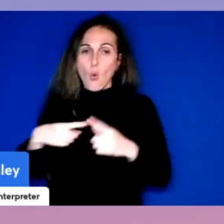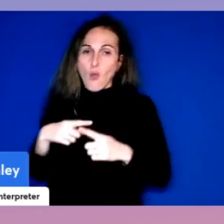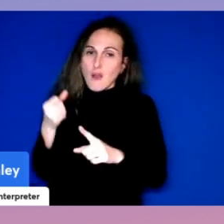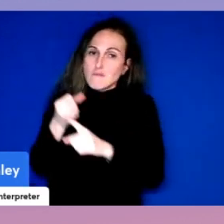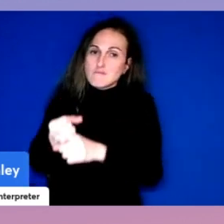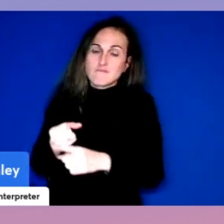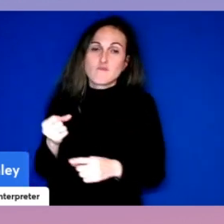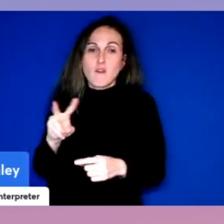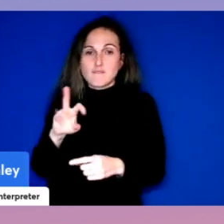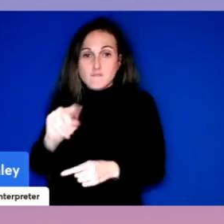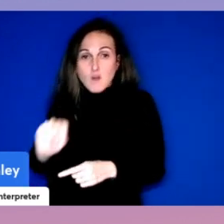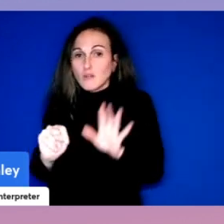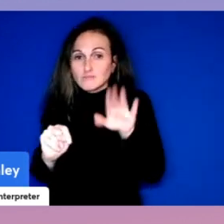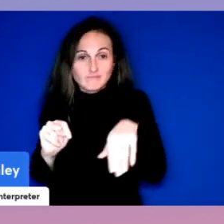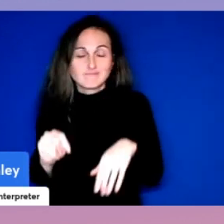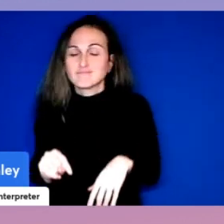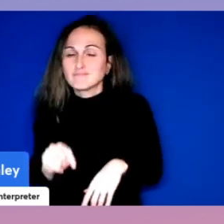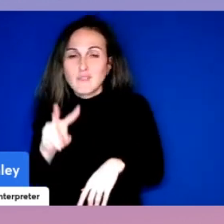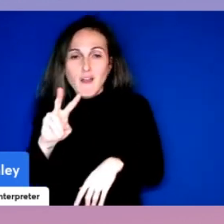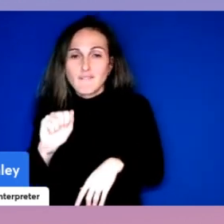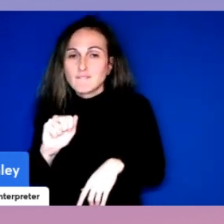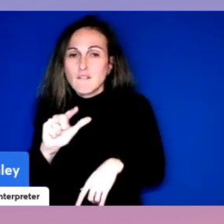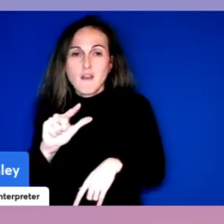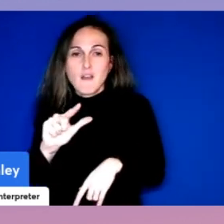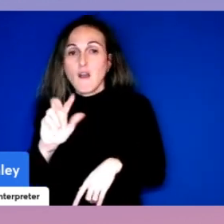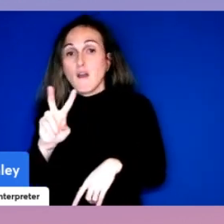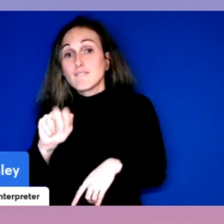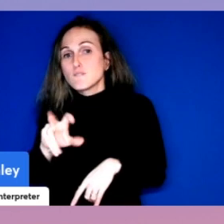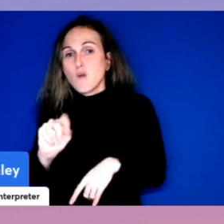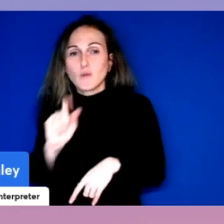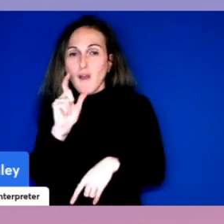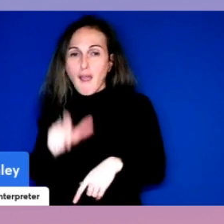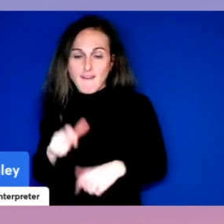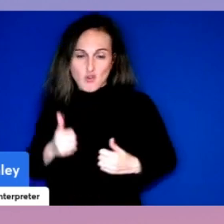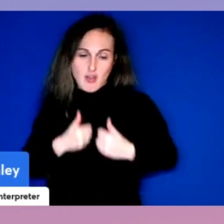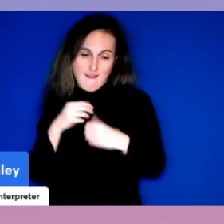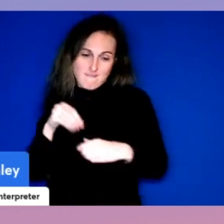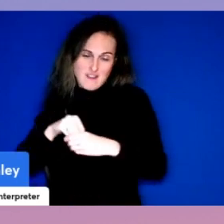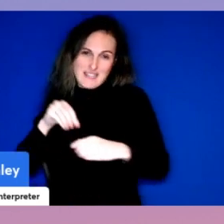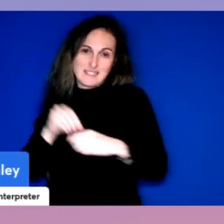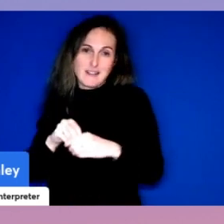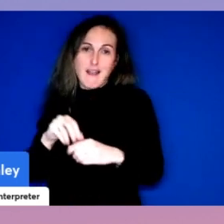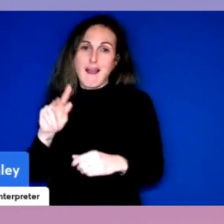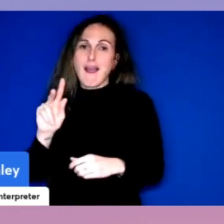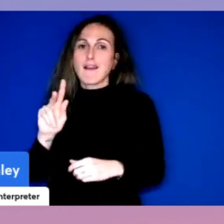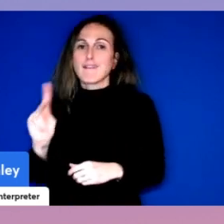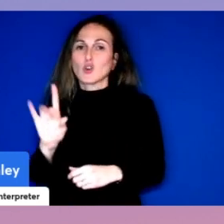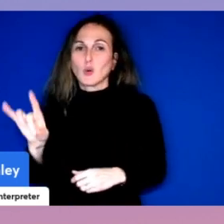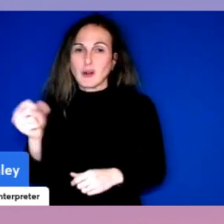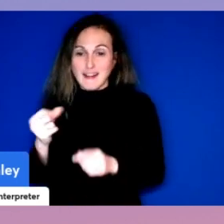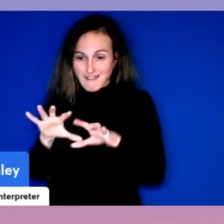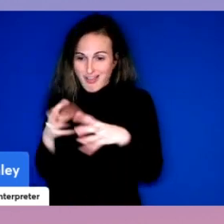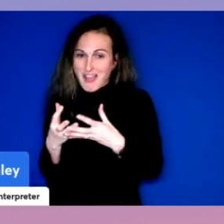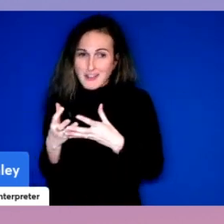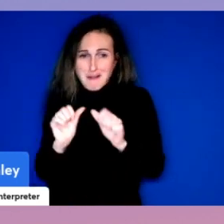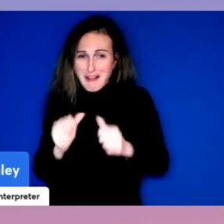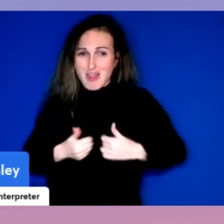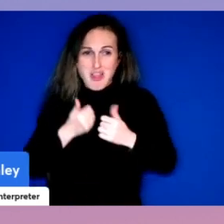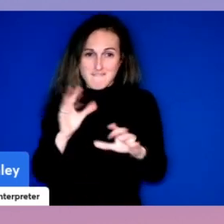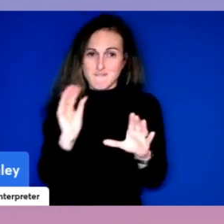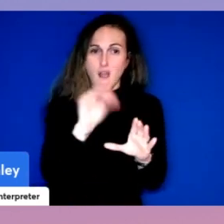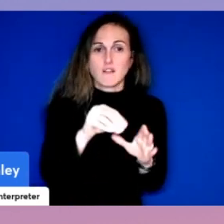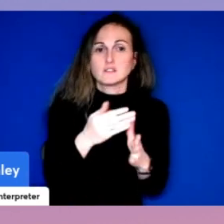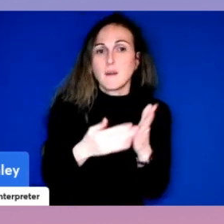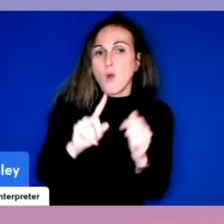to live inside of a Kubernetes cluster. Your Vault server can live somewhere else, but you will need the injector